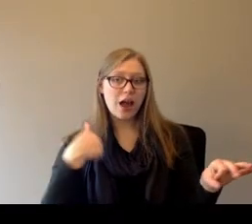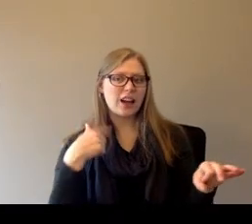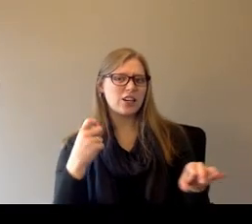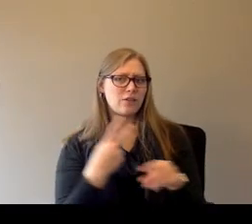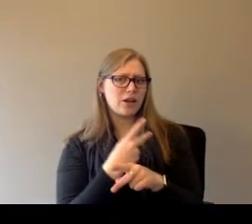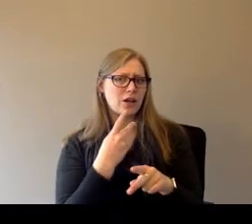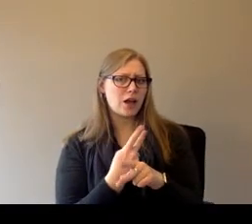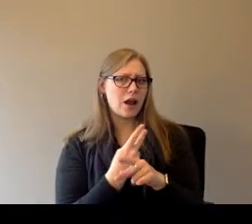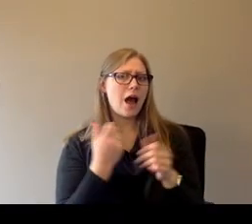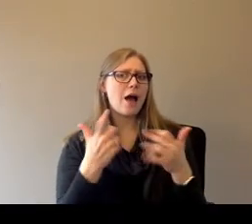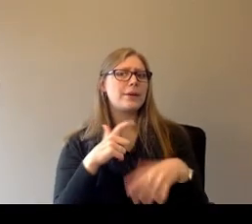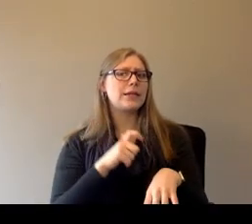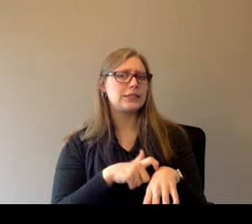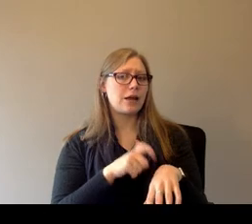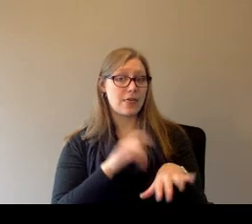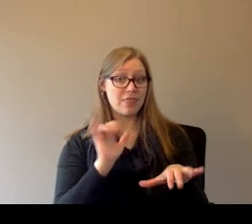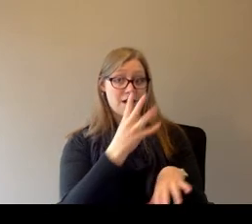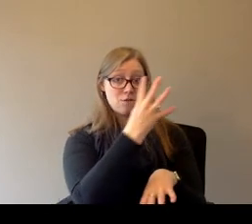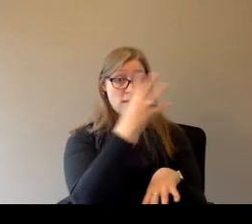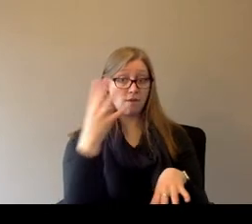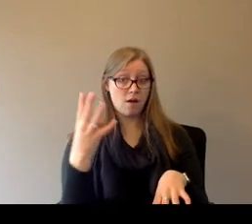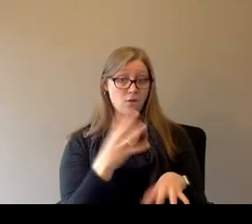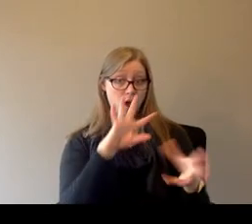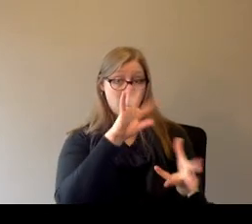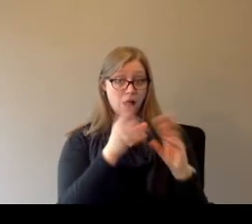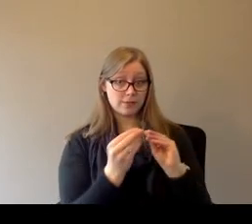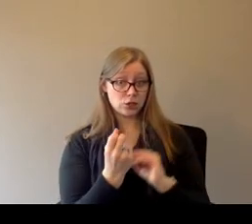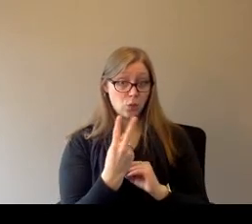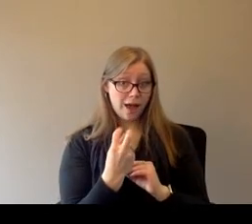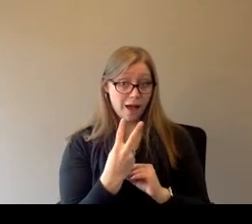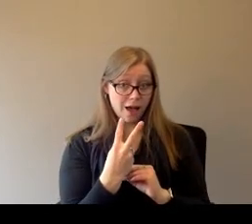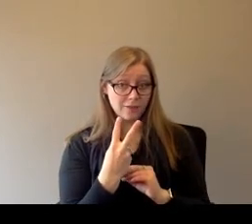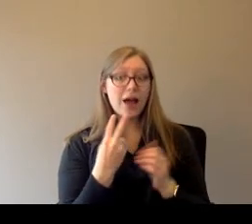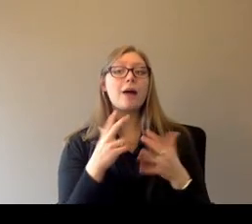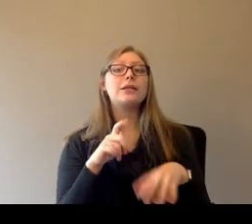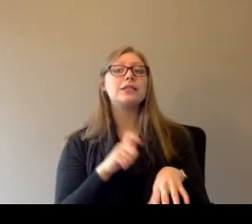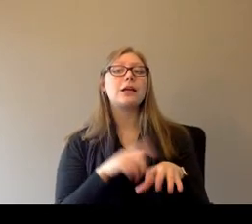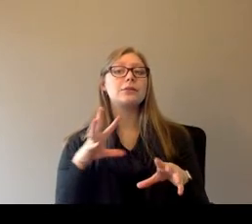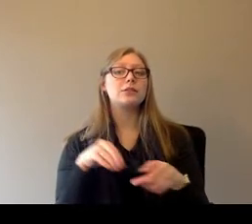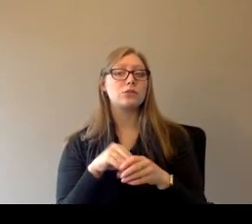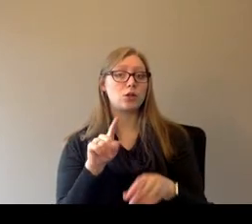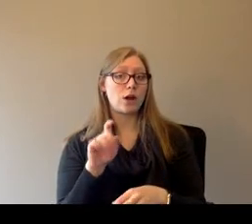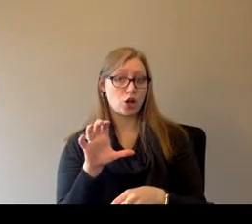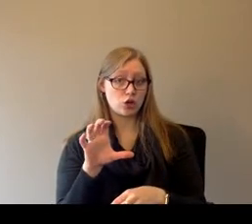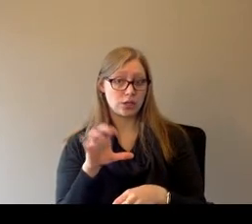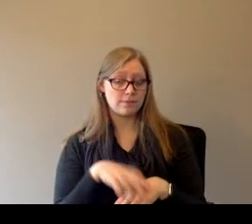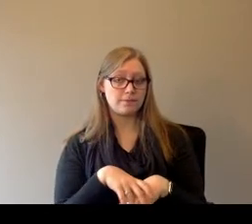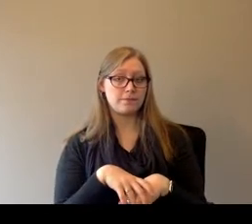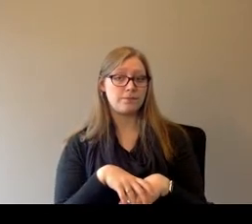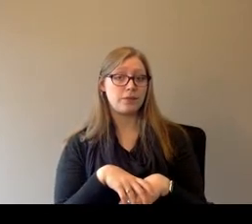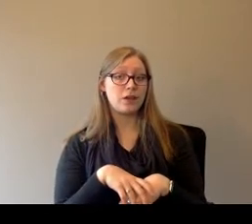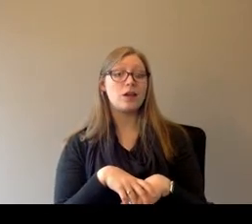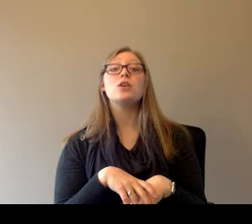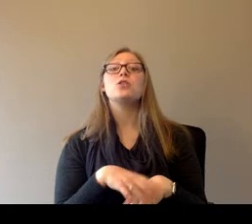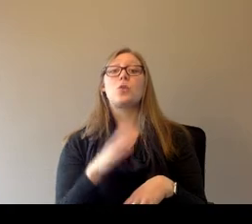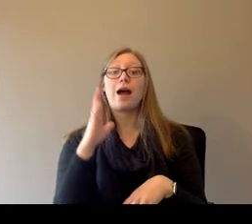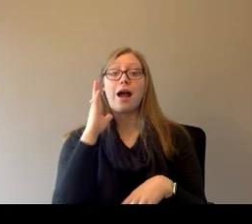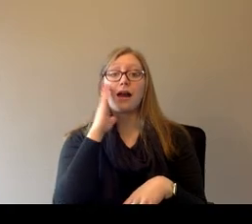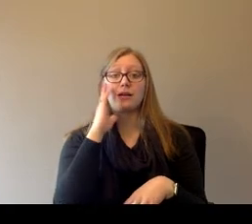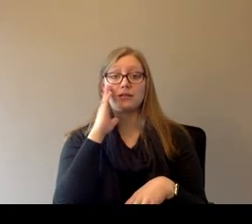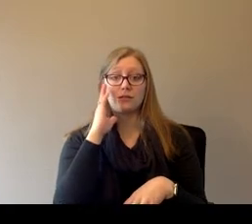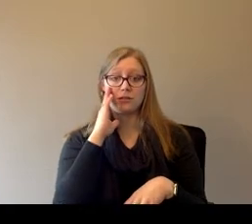I know that 9 times that would be 108, so this is going to be 8 times. And 8 times is going to be